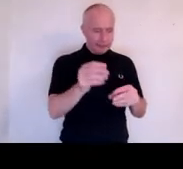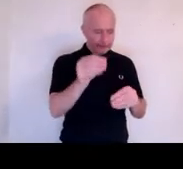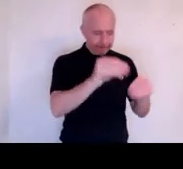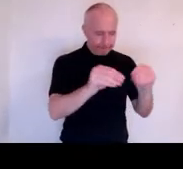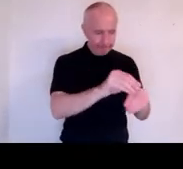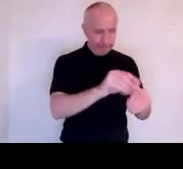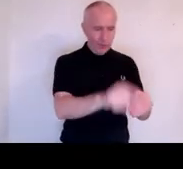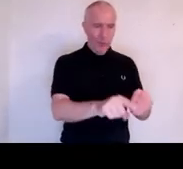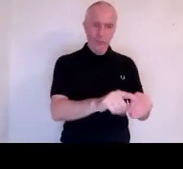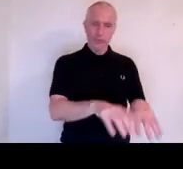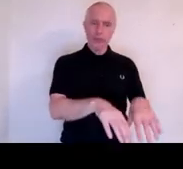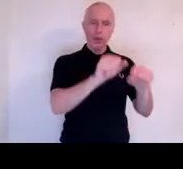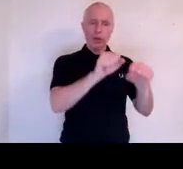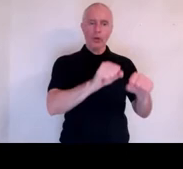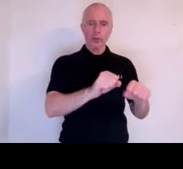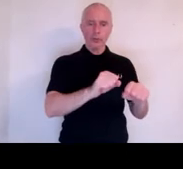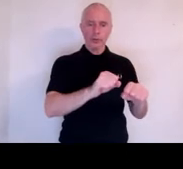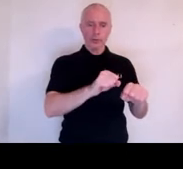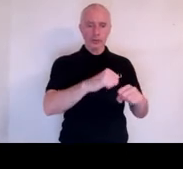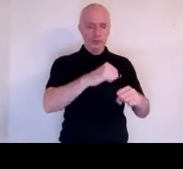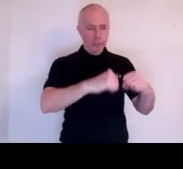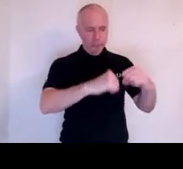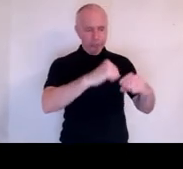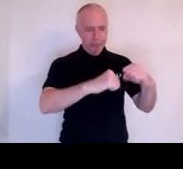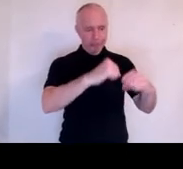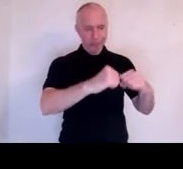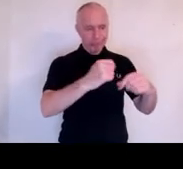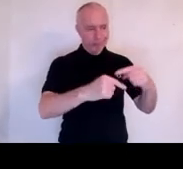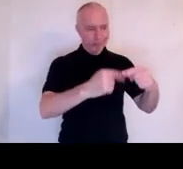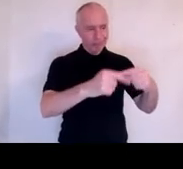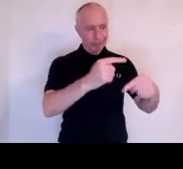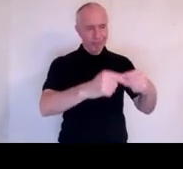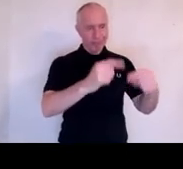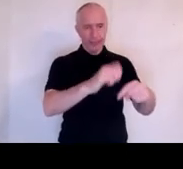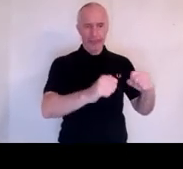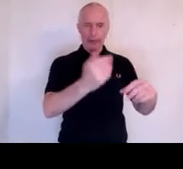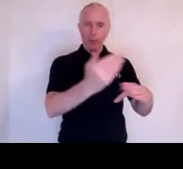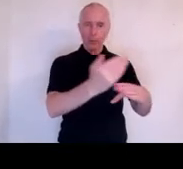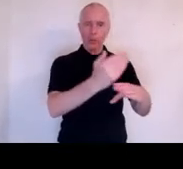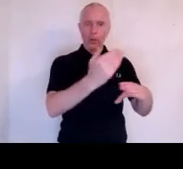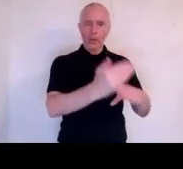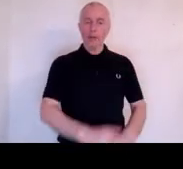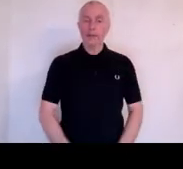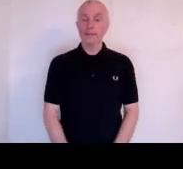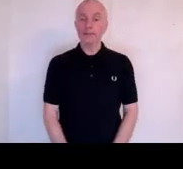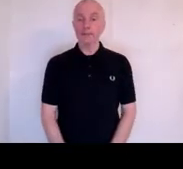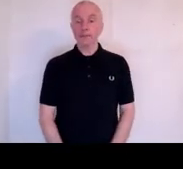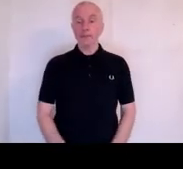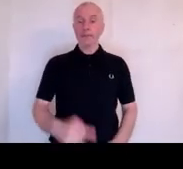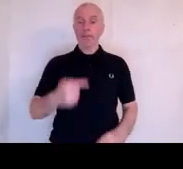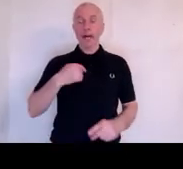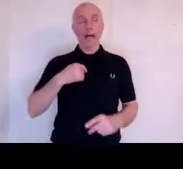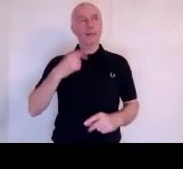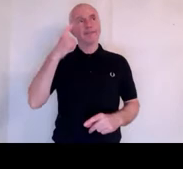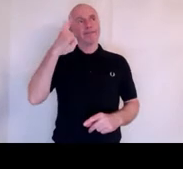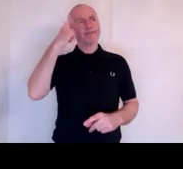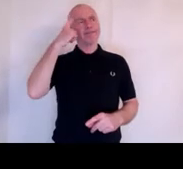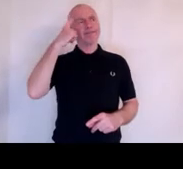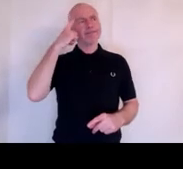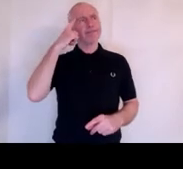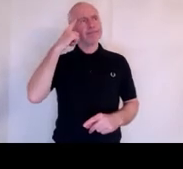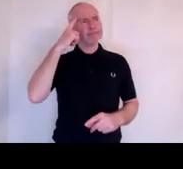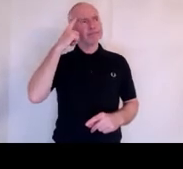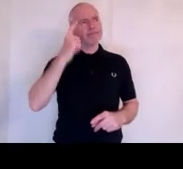help you understand what is going on in a nuclear reactor. And I was searching around for some useful